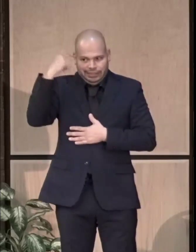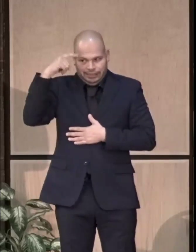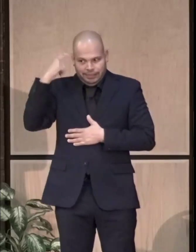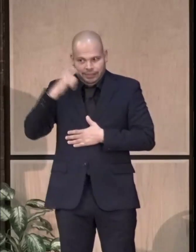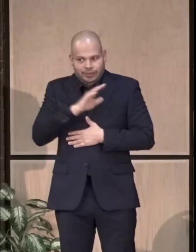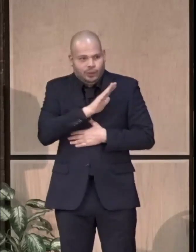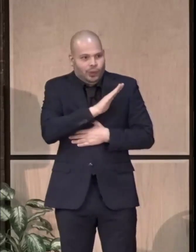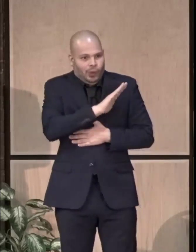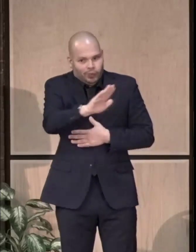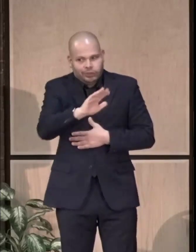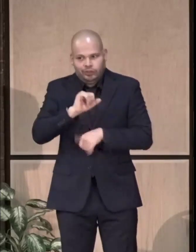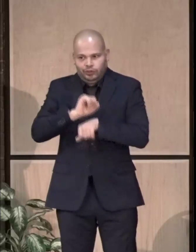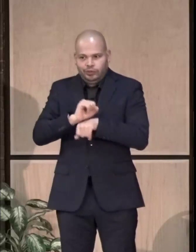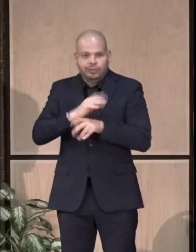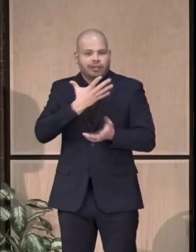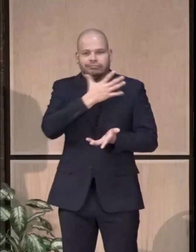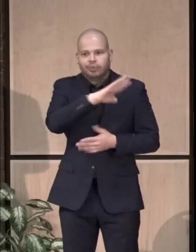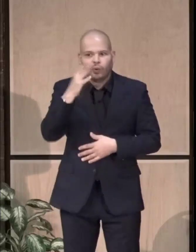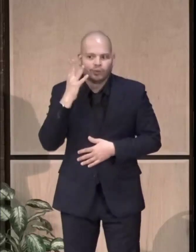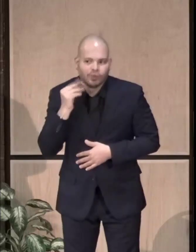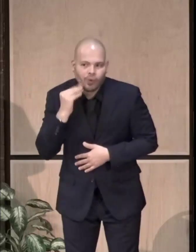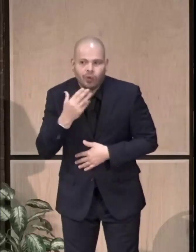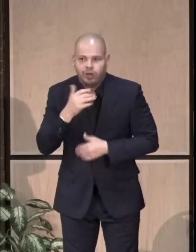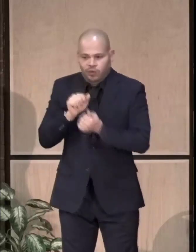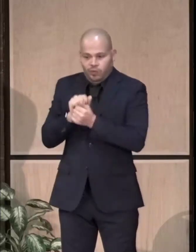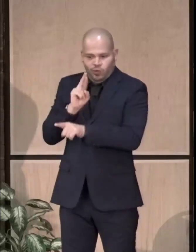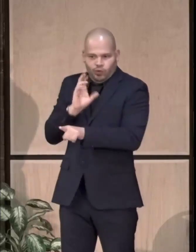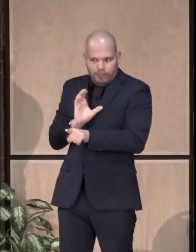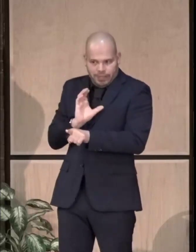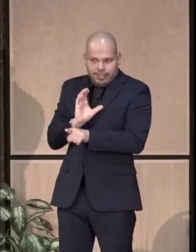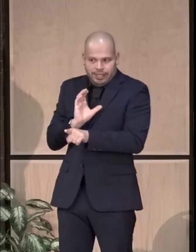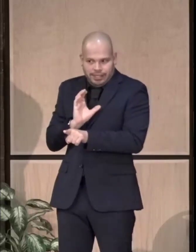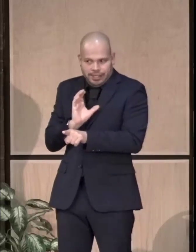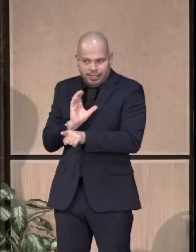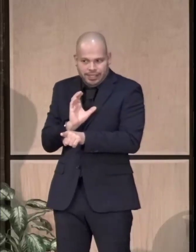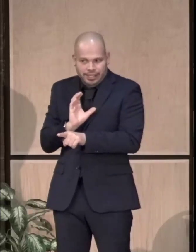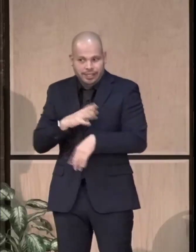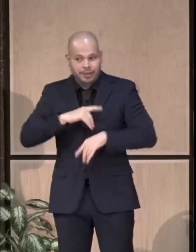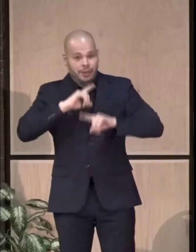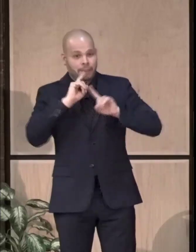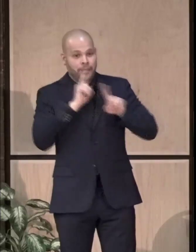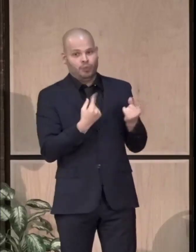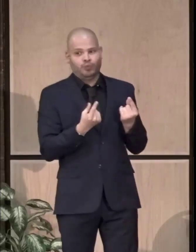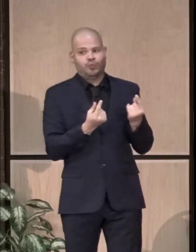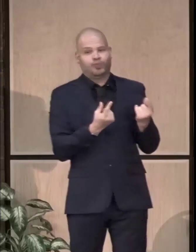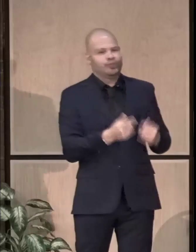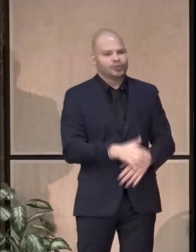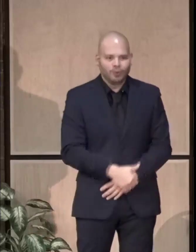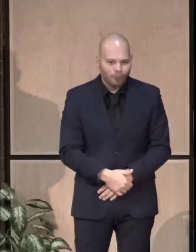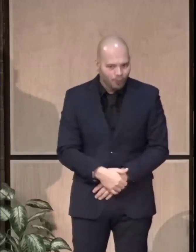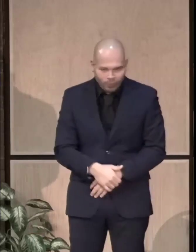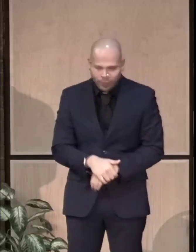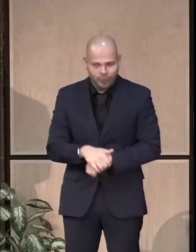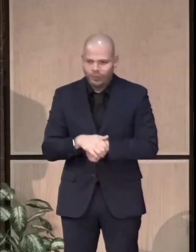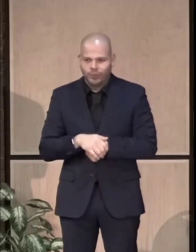check well-being, I expect them to do their job, and I wasn't going to dictate how they do their job. What are you referring to about local